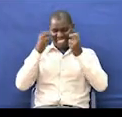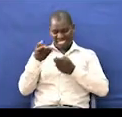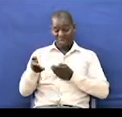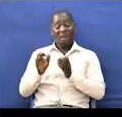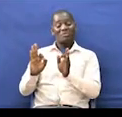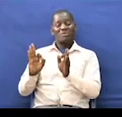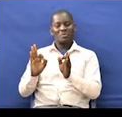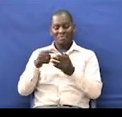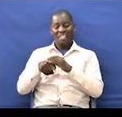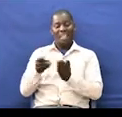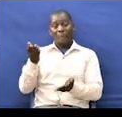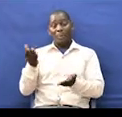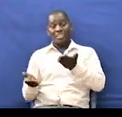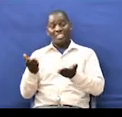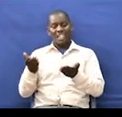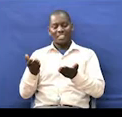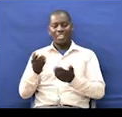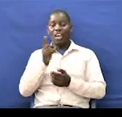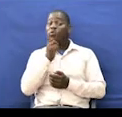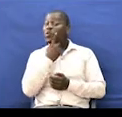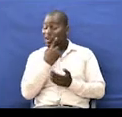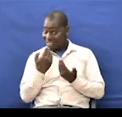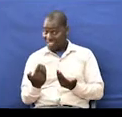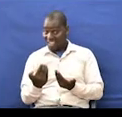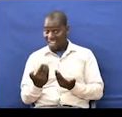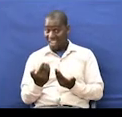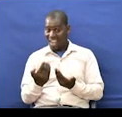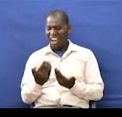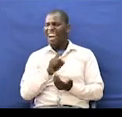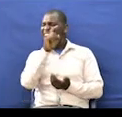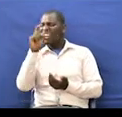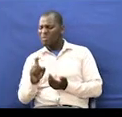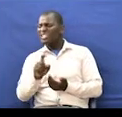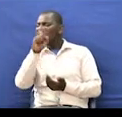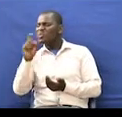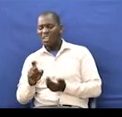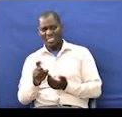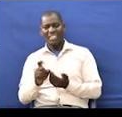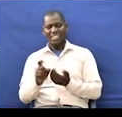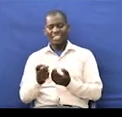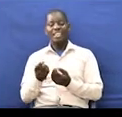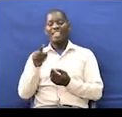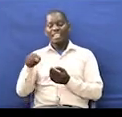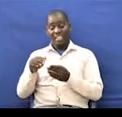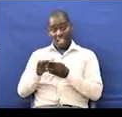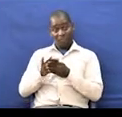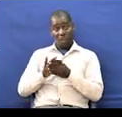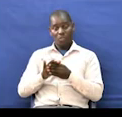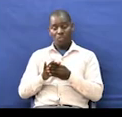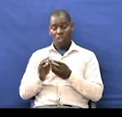position to answer. To answer any kind of the question that involves on the case of the